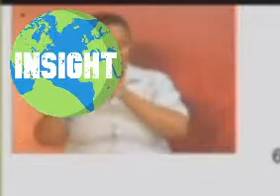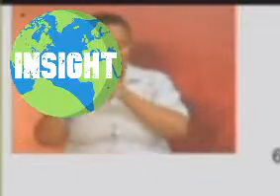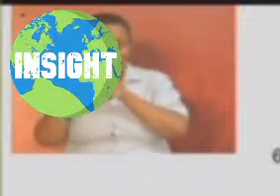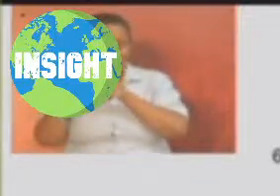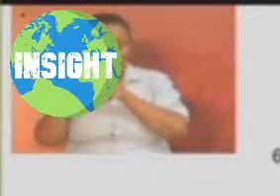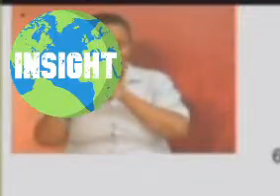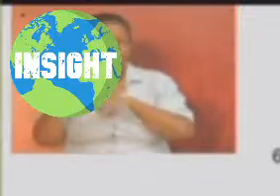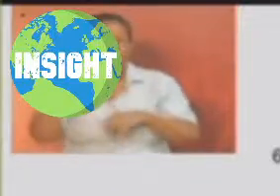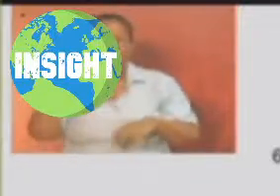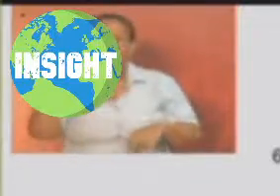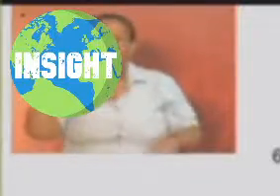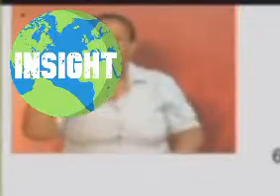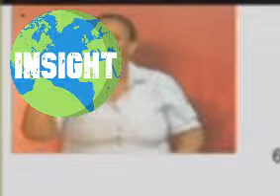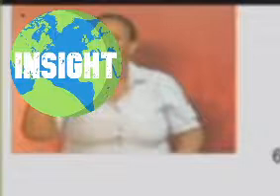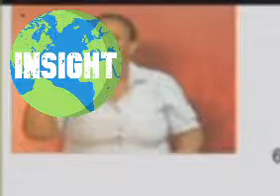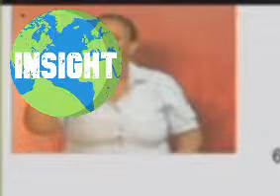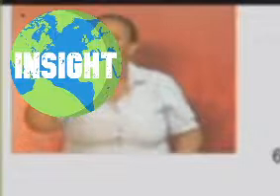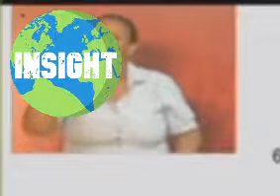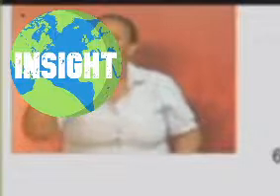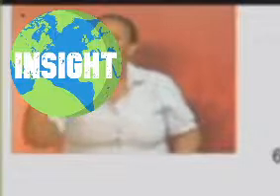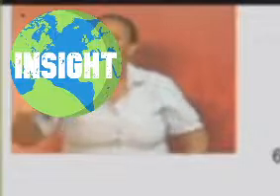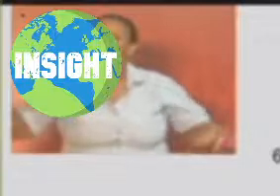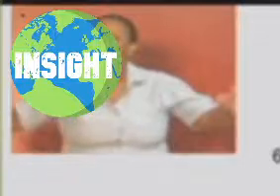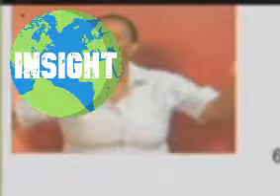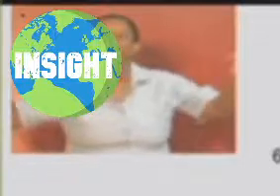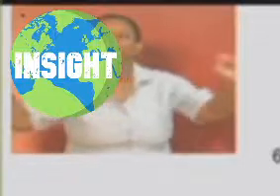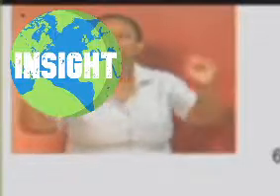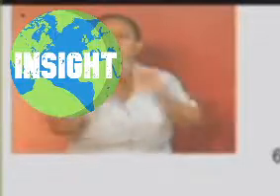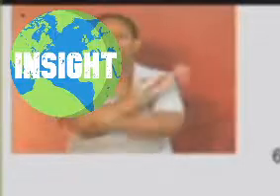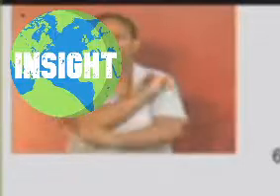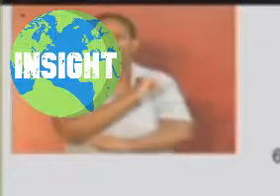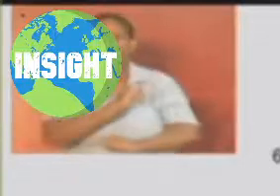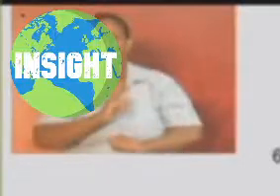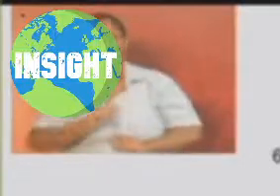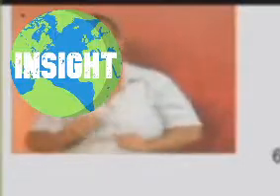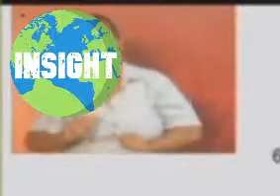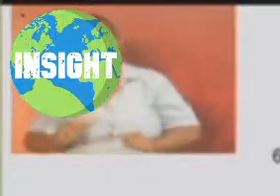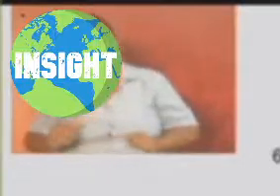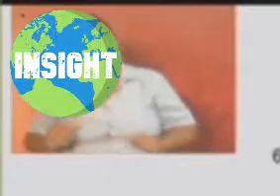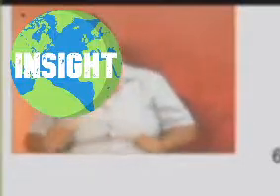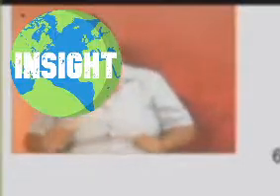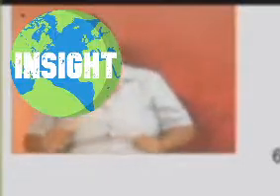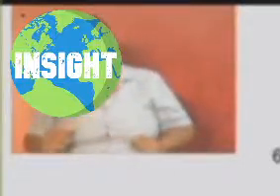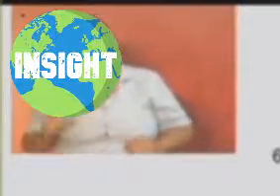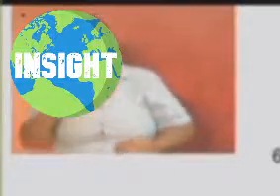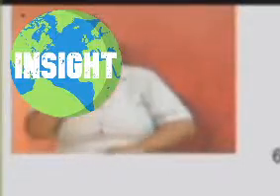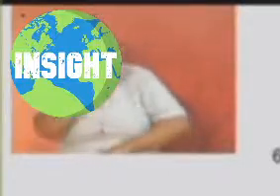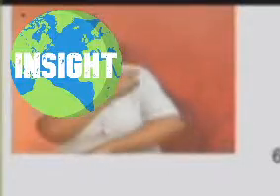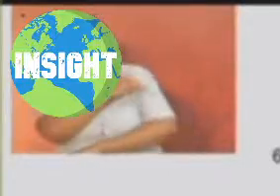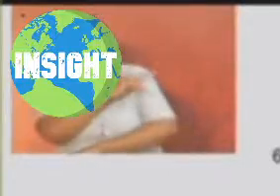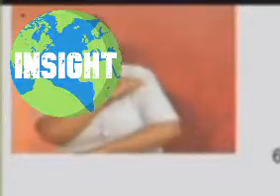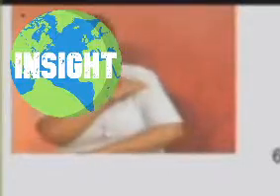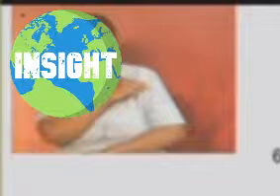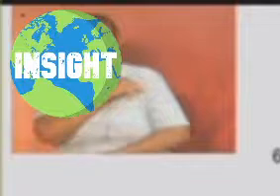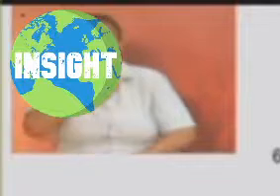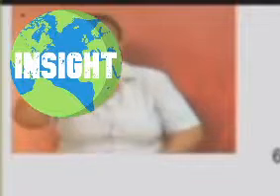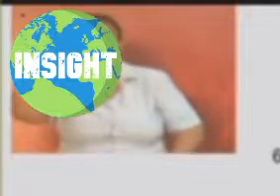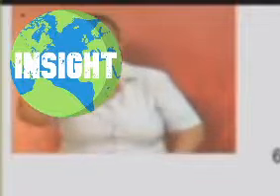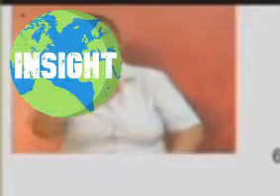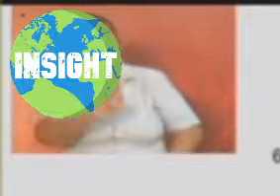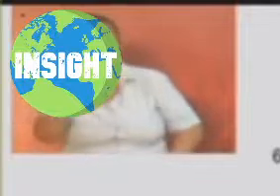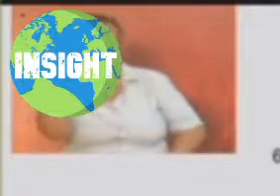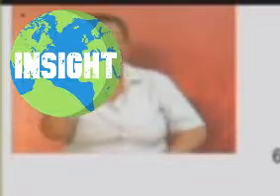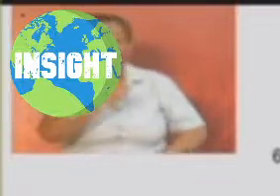patients. Again, this hospital that houses persons from the south part of our country is now filled. The Arima General